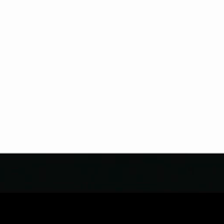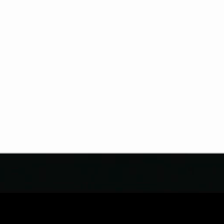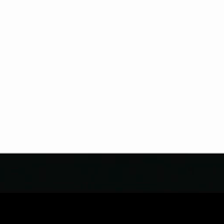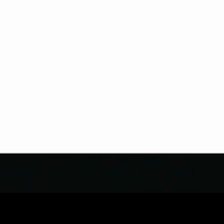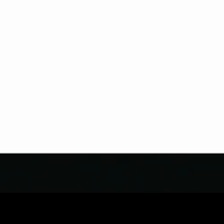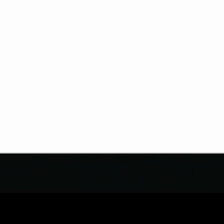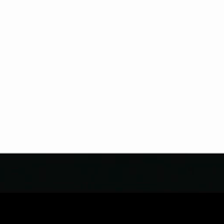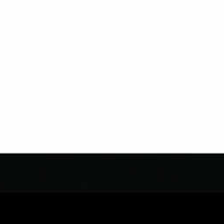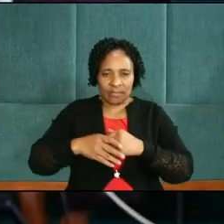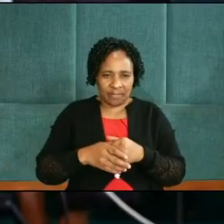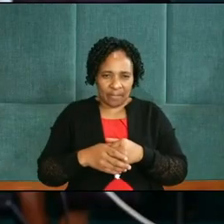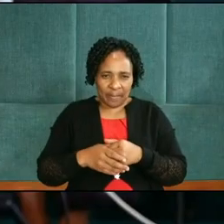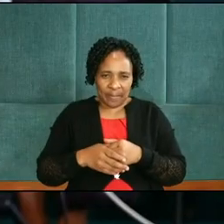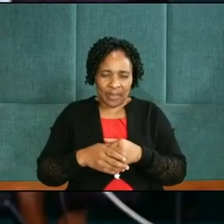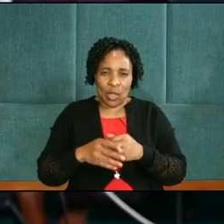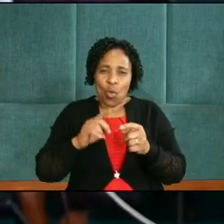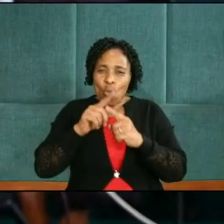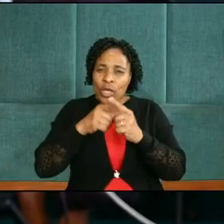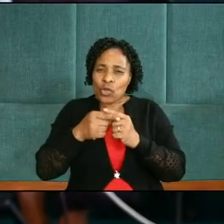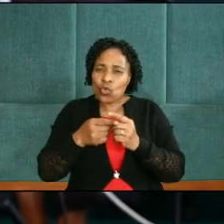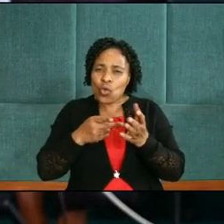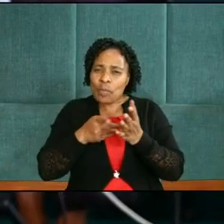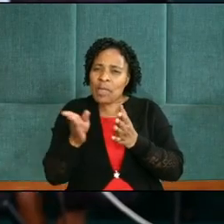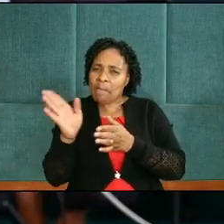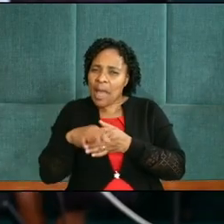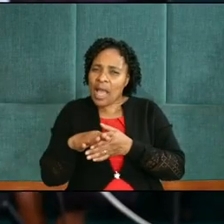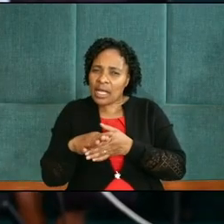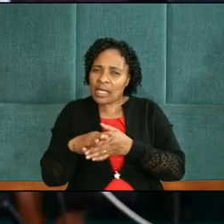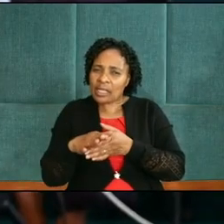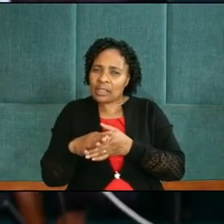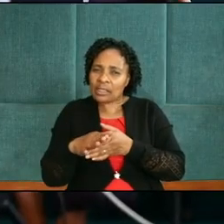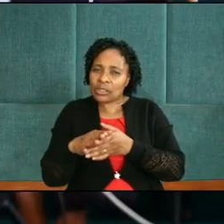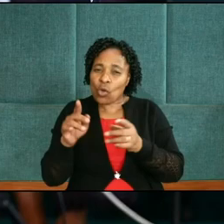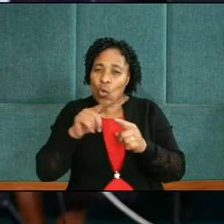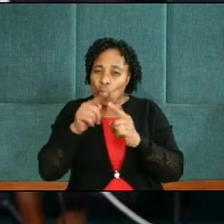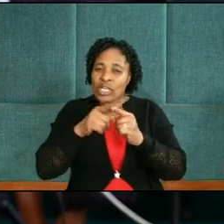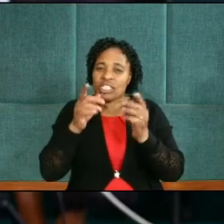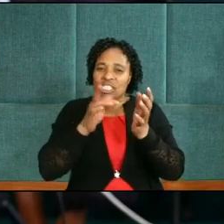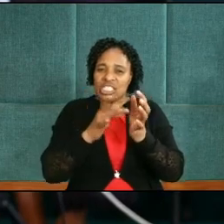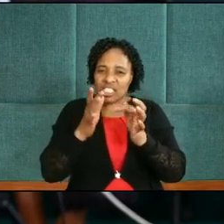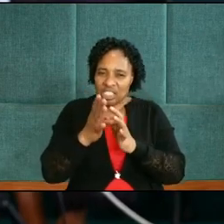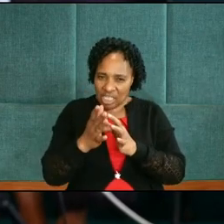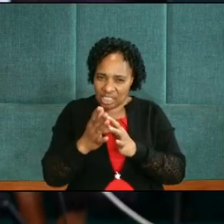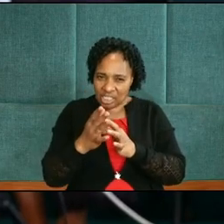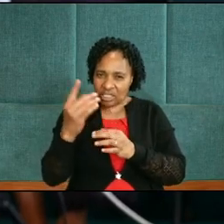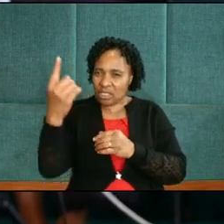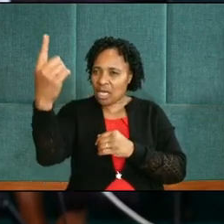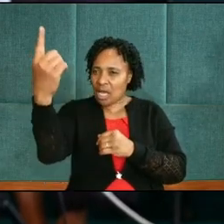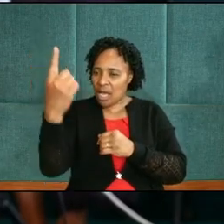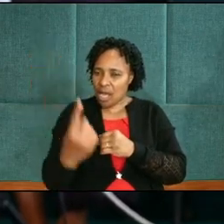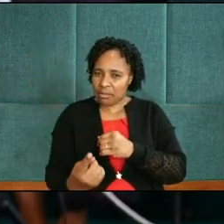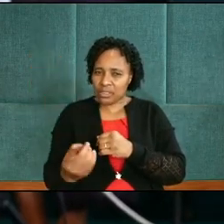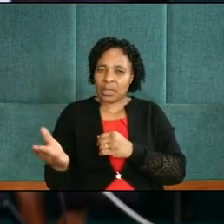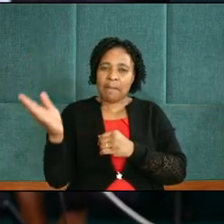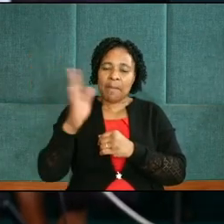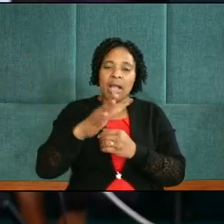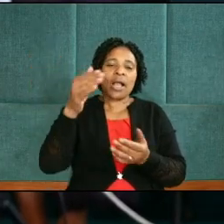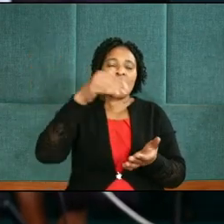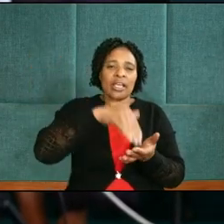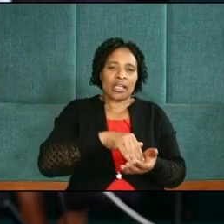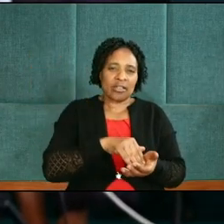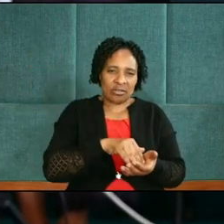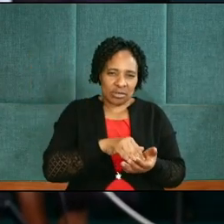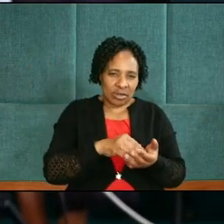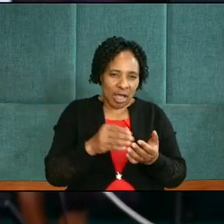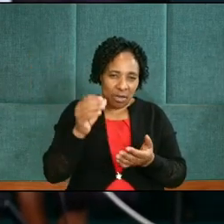When will that redemption takes place? When Jesus comes back again.